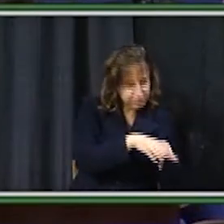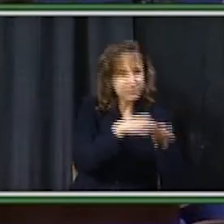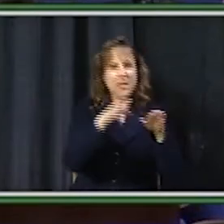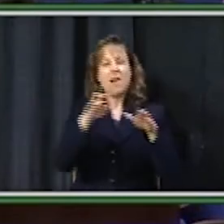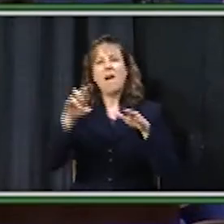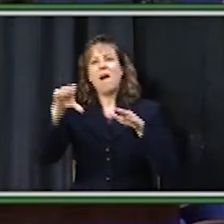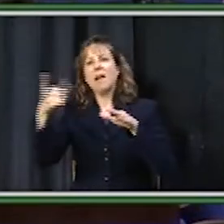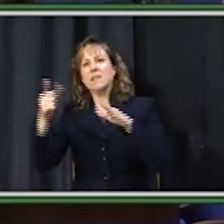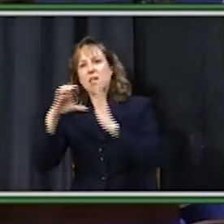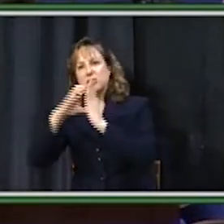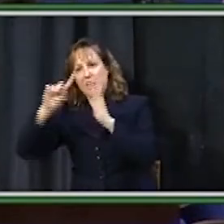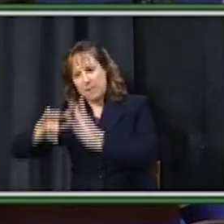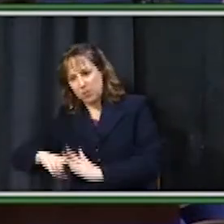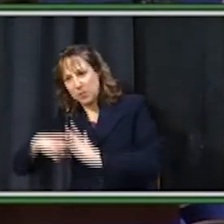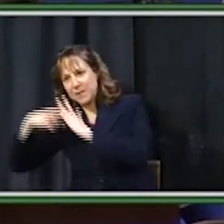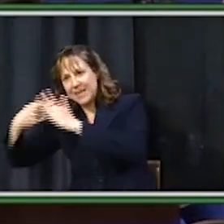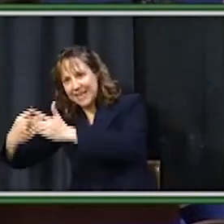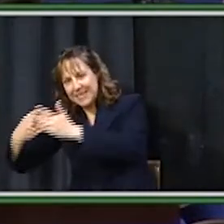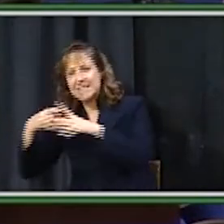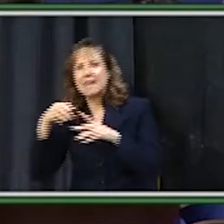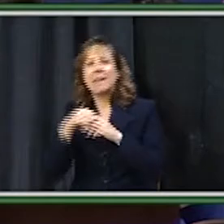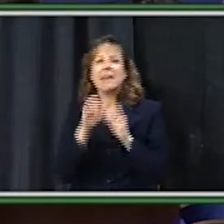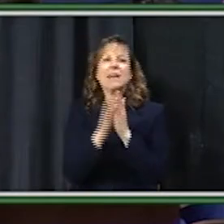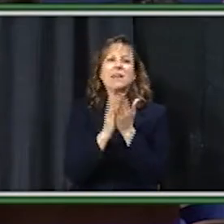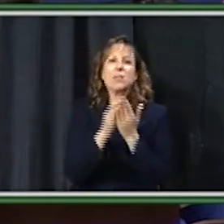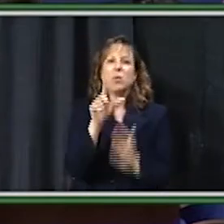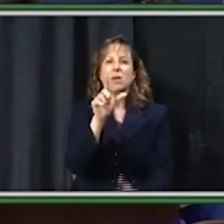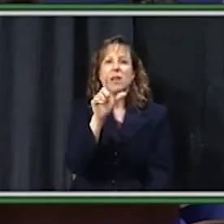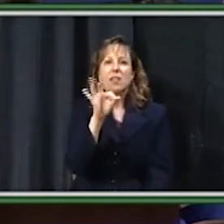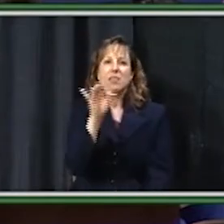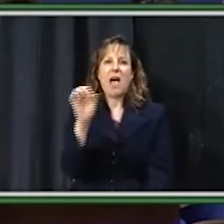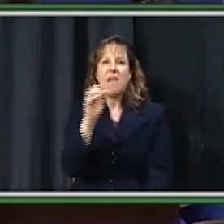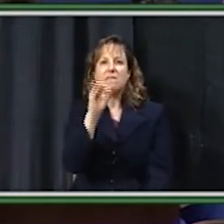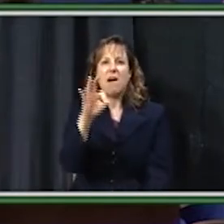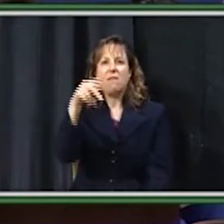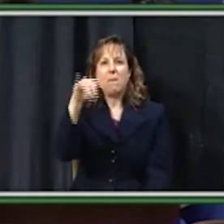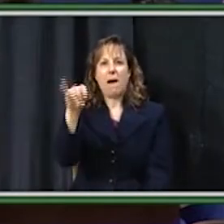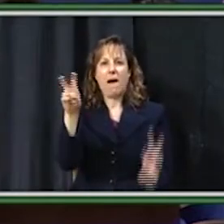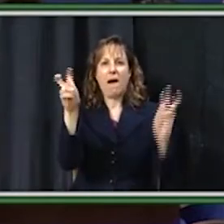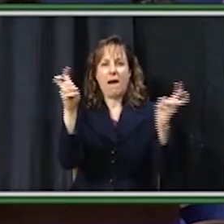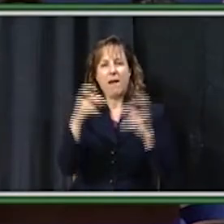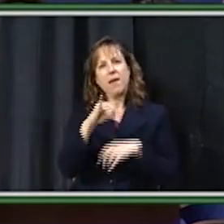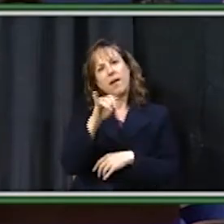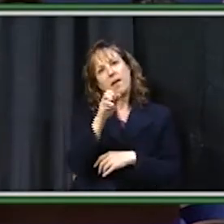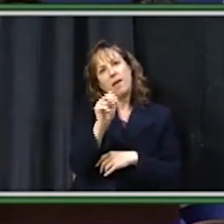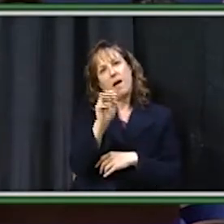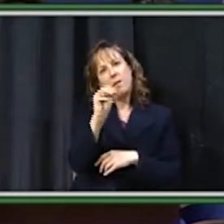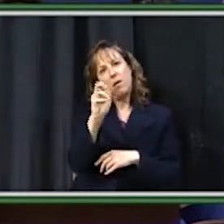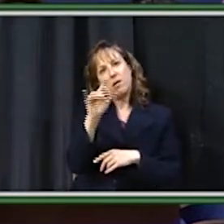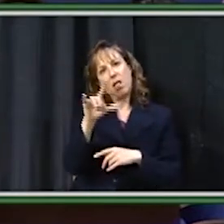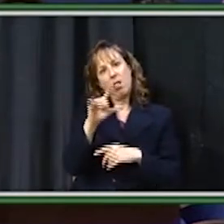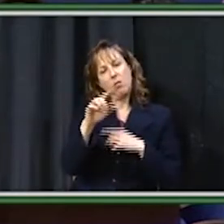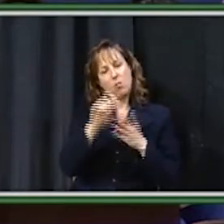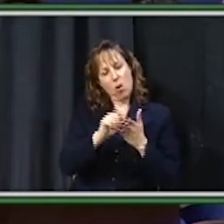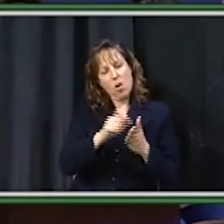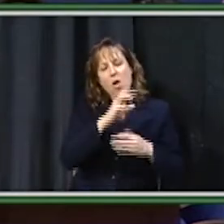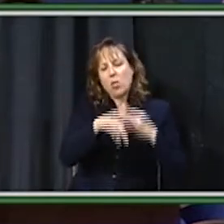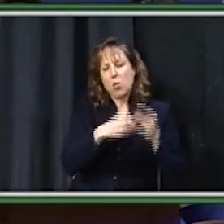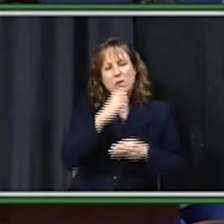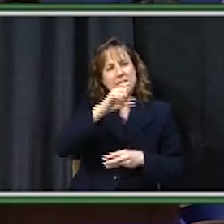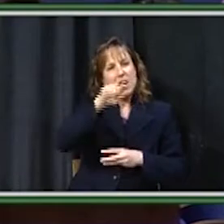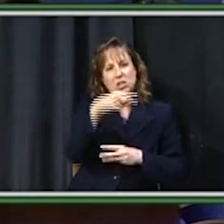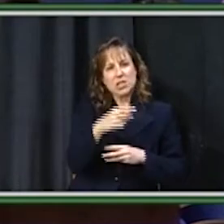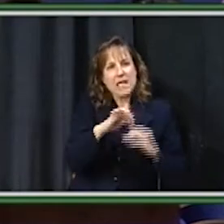another. In the book, The Life of Pi, Jan Martel wrote, "The world isn't just the way it is. It is how we understand